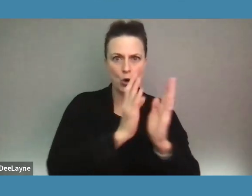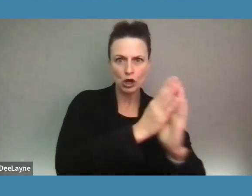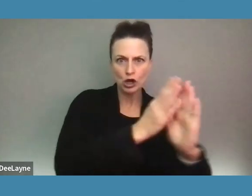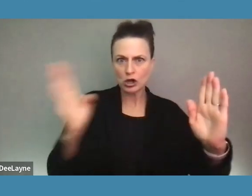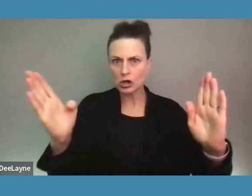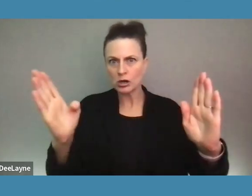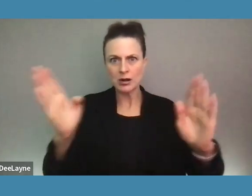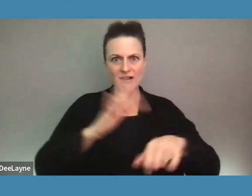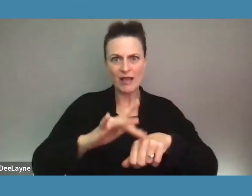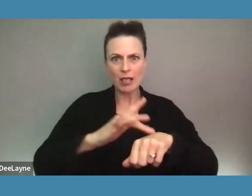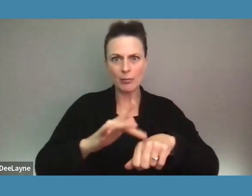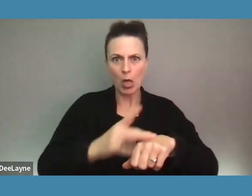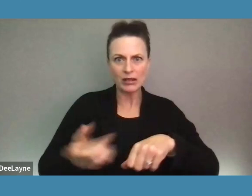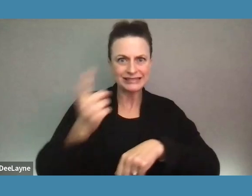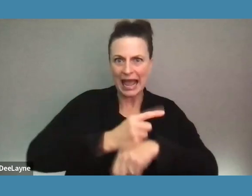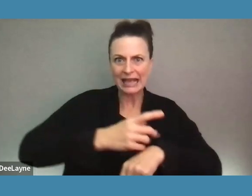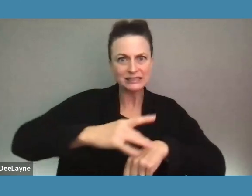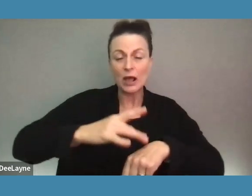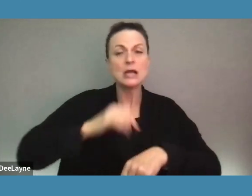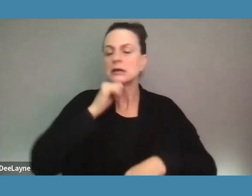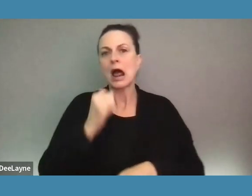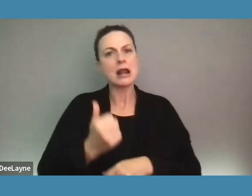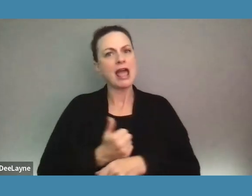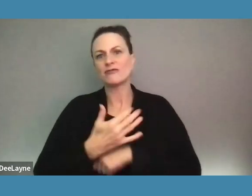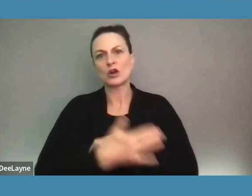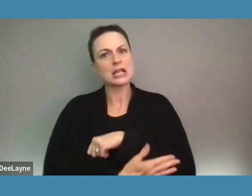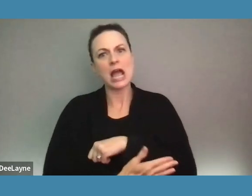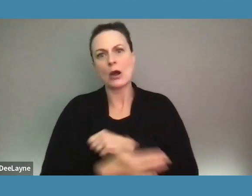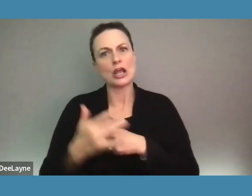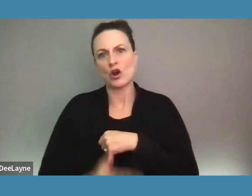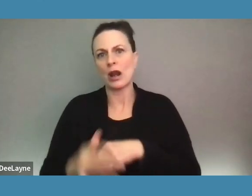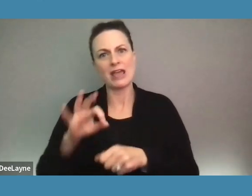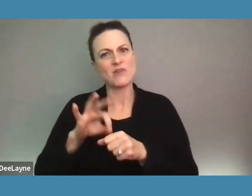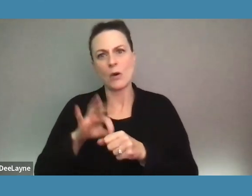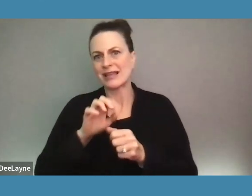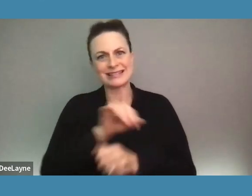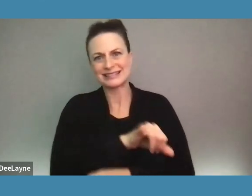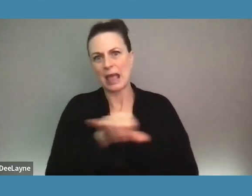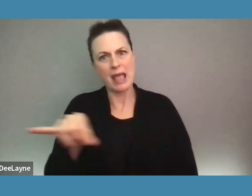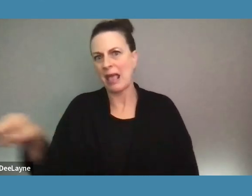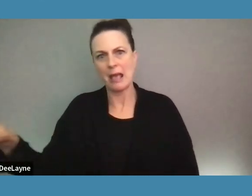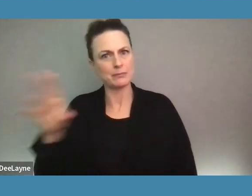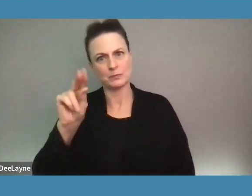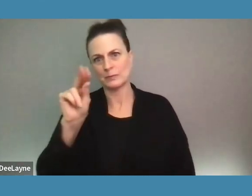are. Not every county does early voting the exact same way.